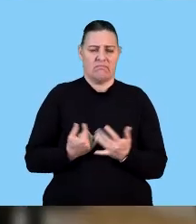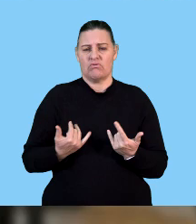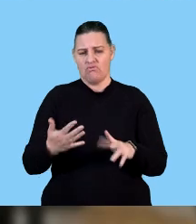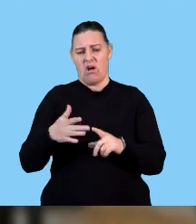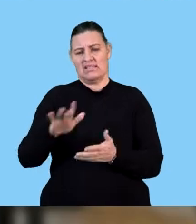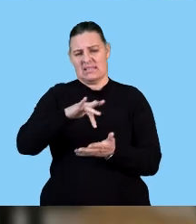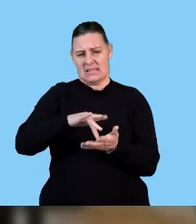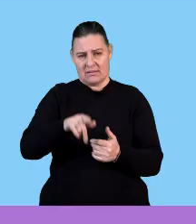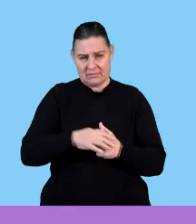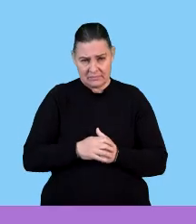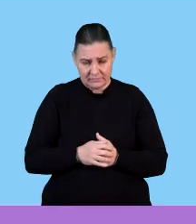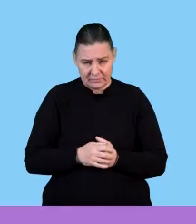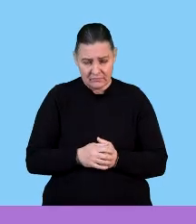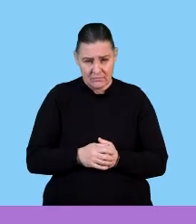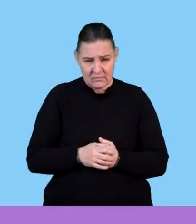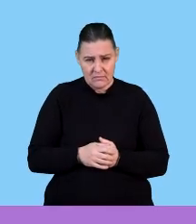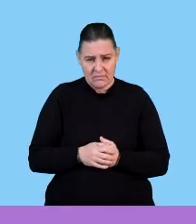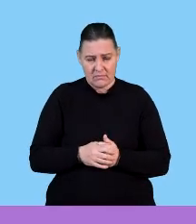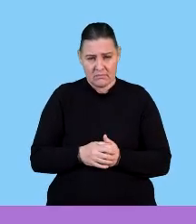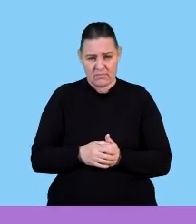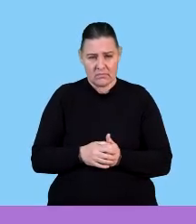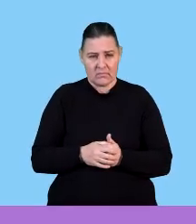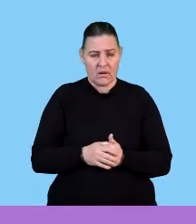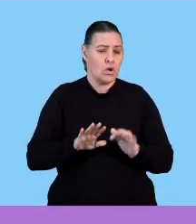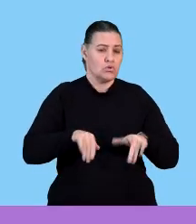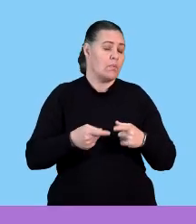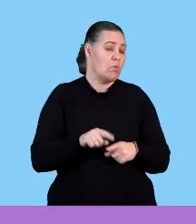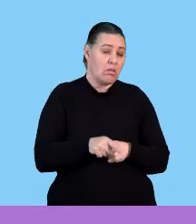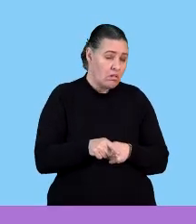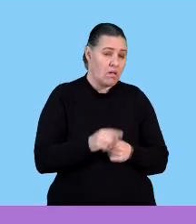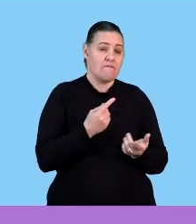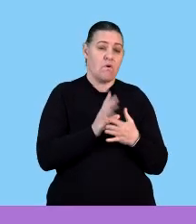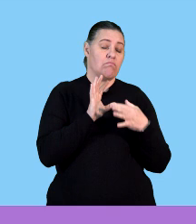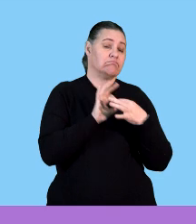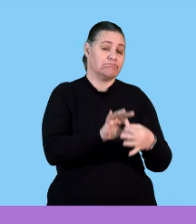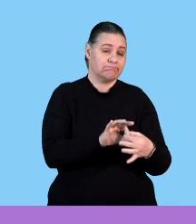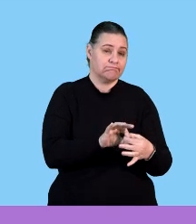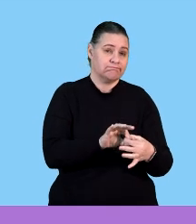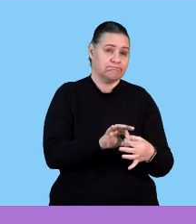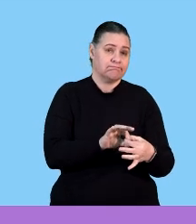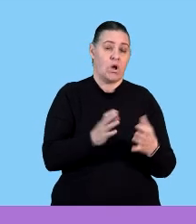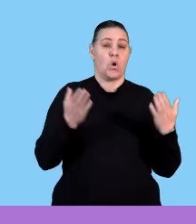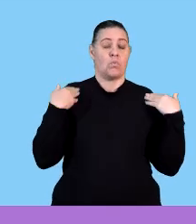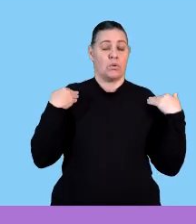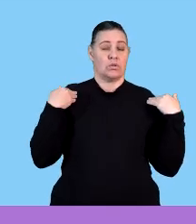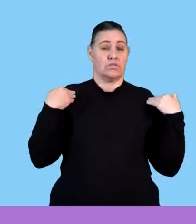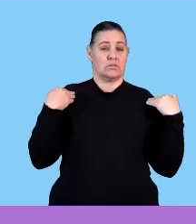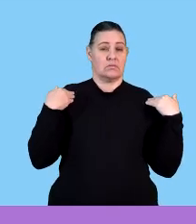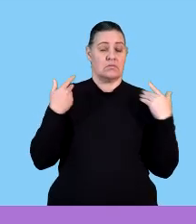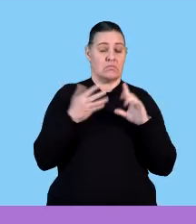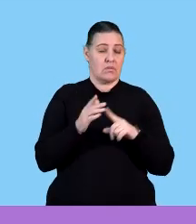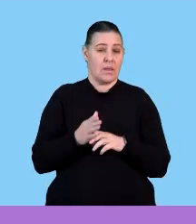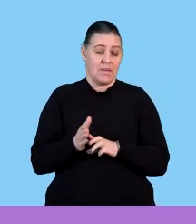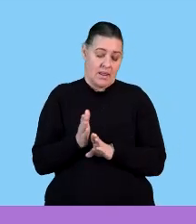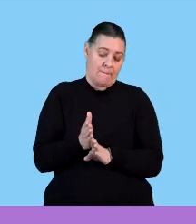So let's see what we've got to do. Now looking at that, where is the swimming pool in relation to the community hall?